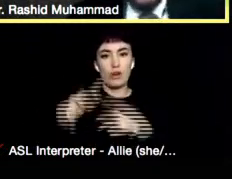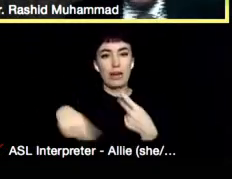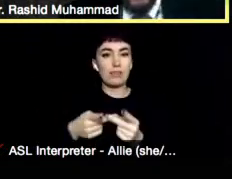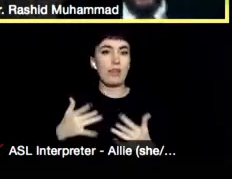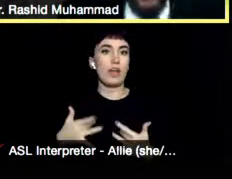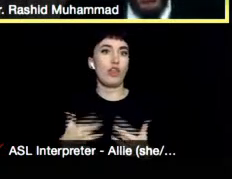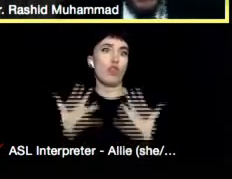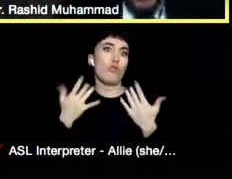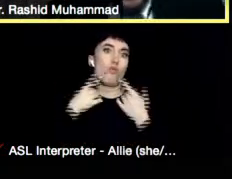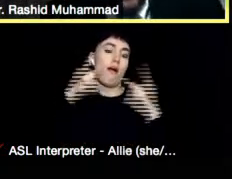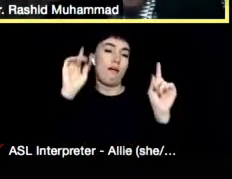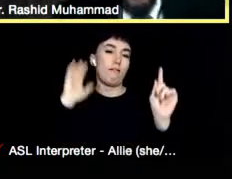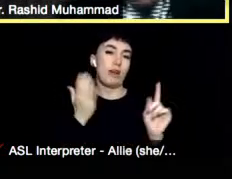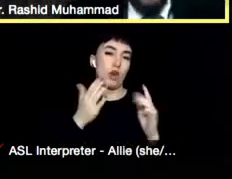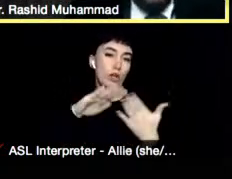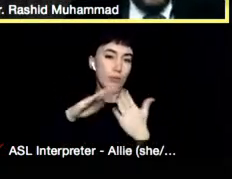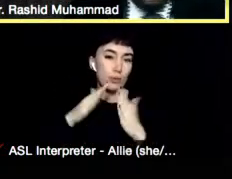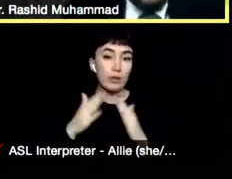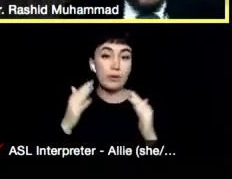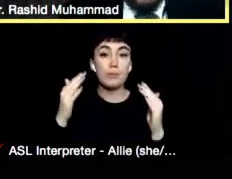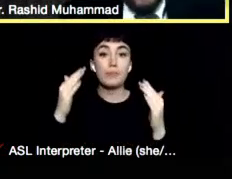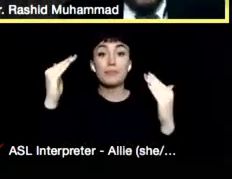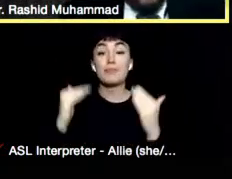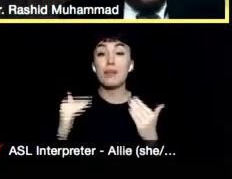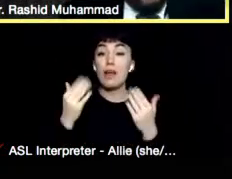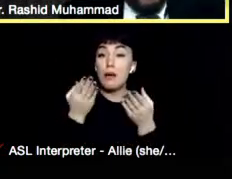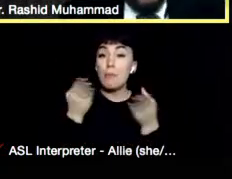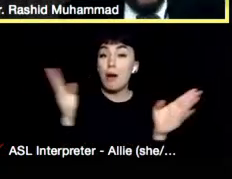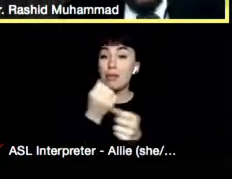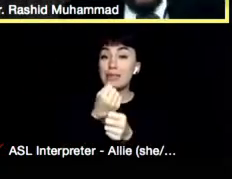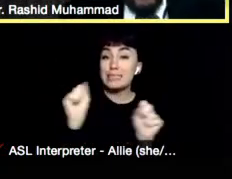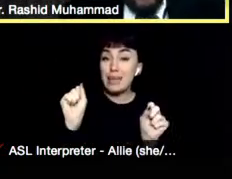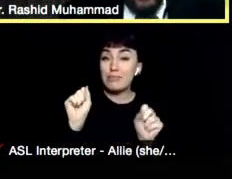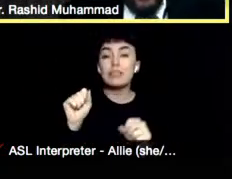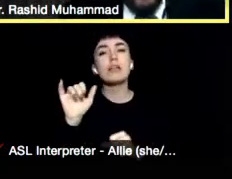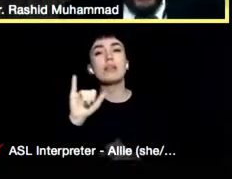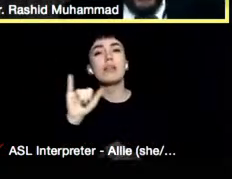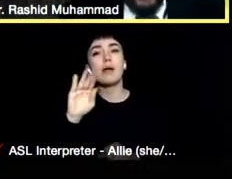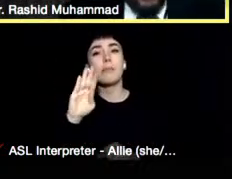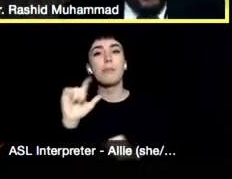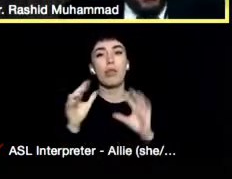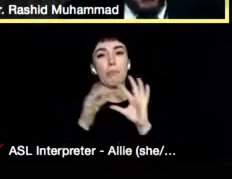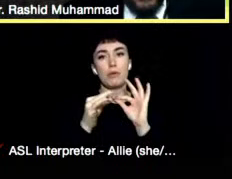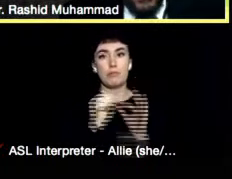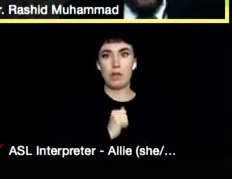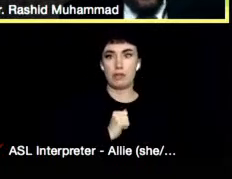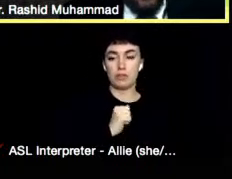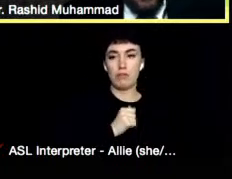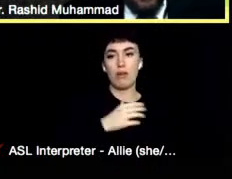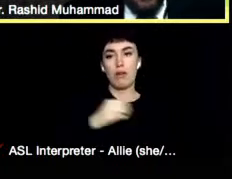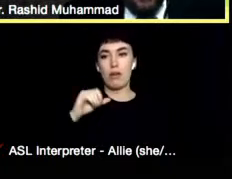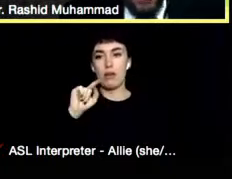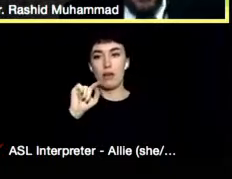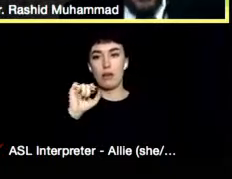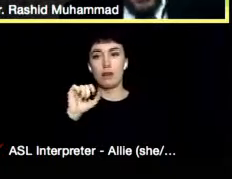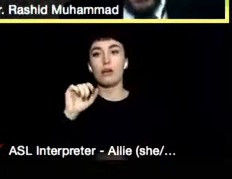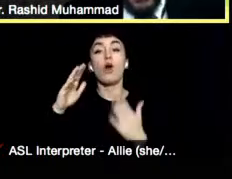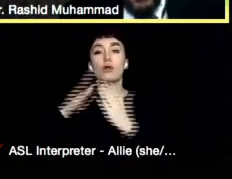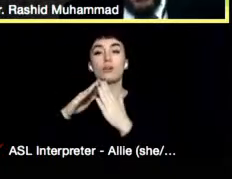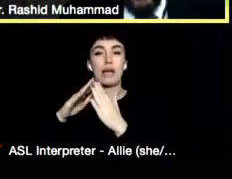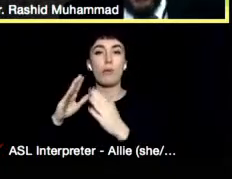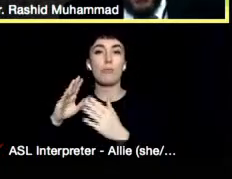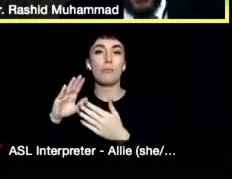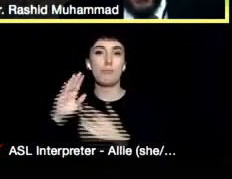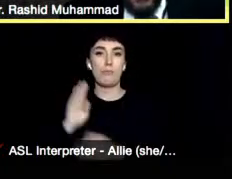community. Public safety. As Bill mentioned, myself and town board member Corrado